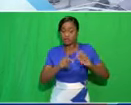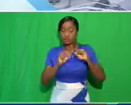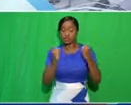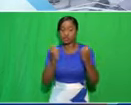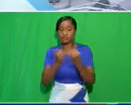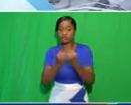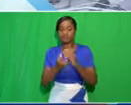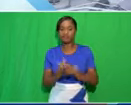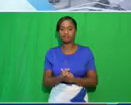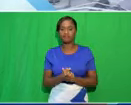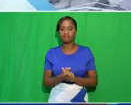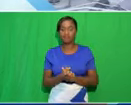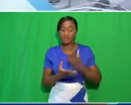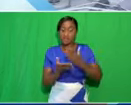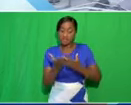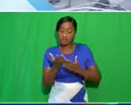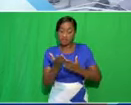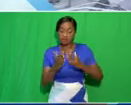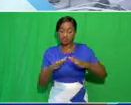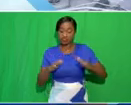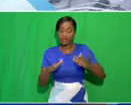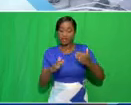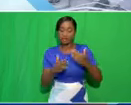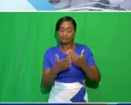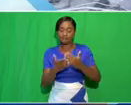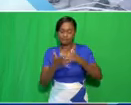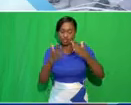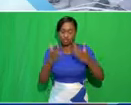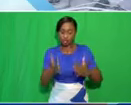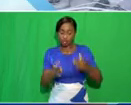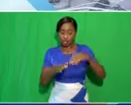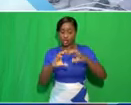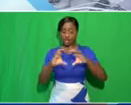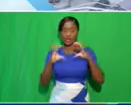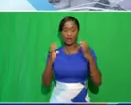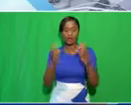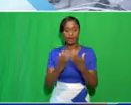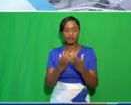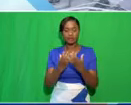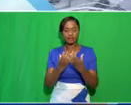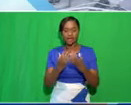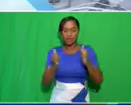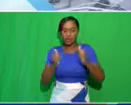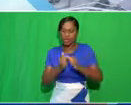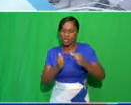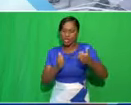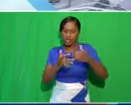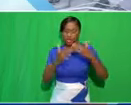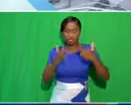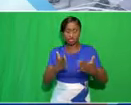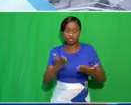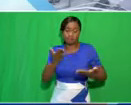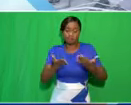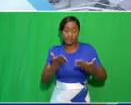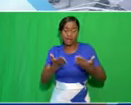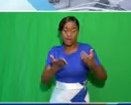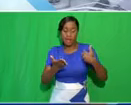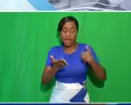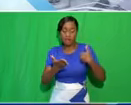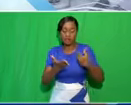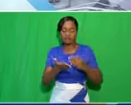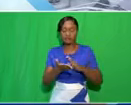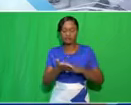facing, cognitive disability. We find that students are in the classroom with other students. For instance, they may have a